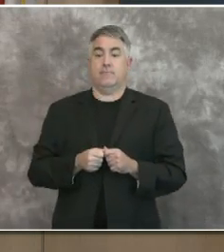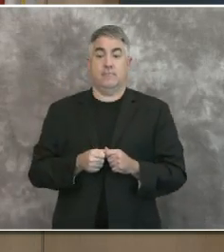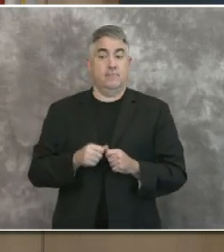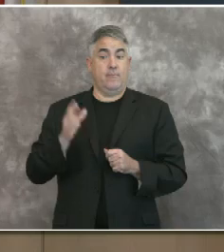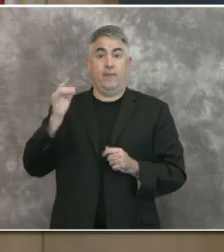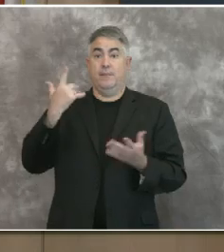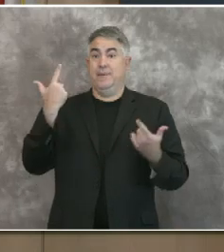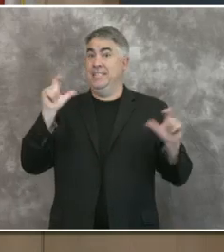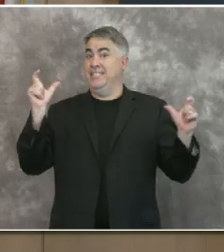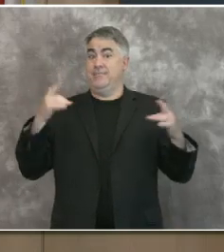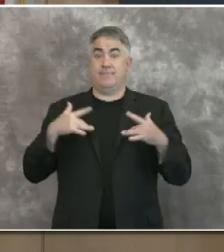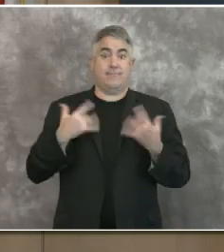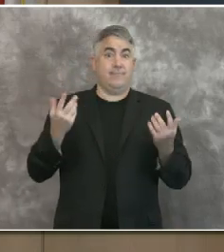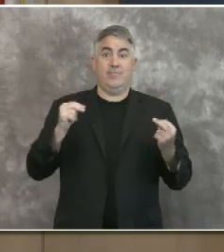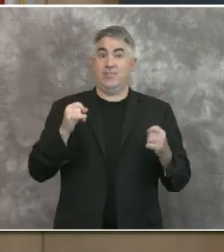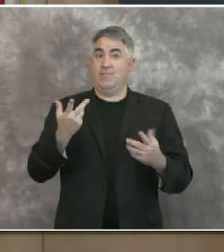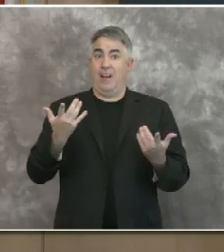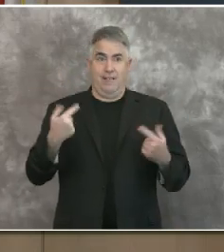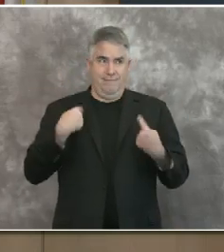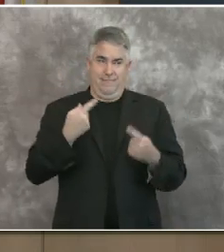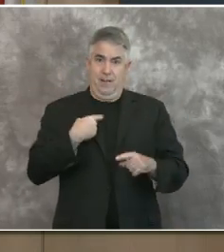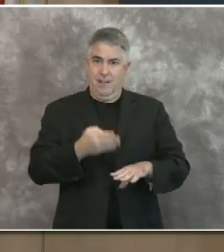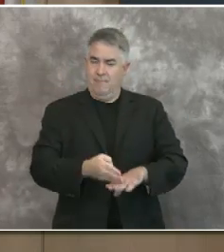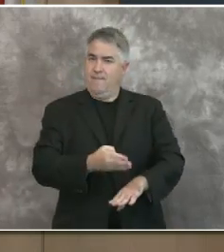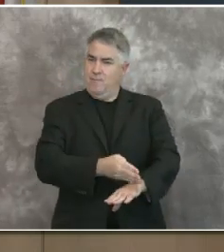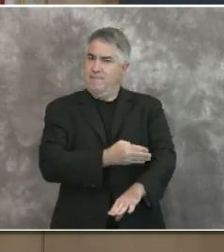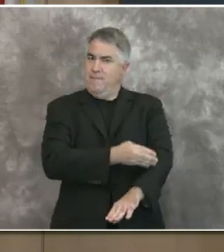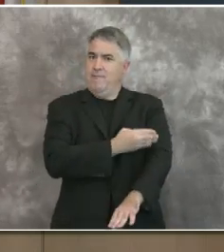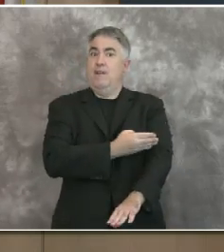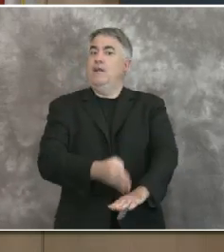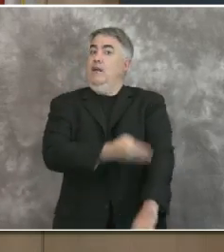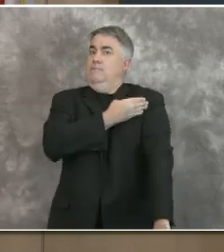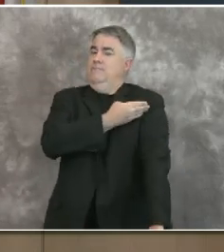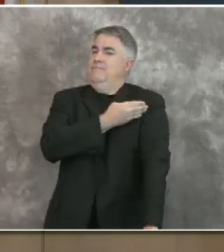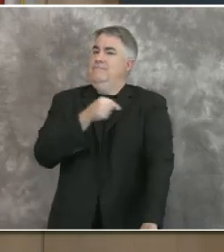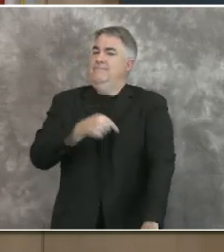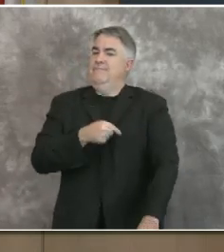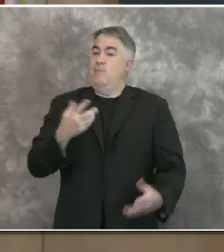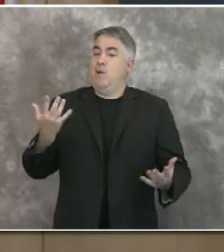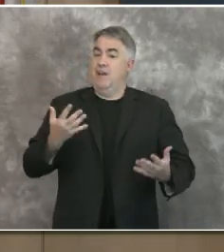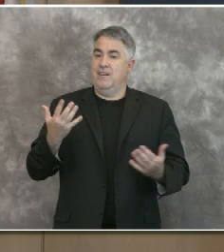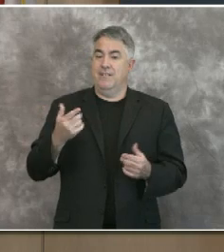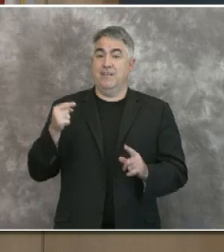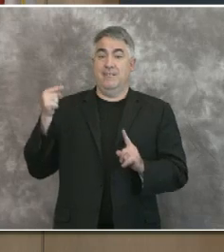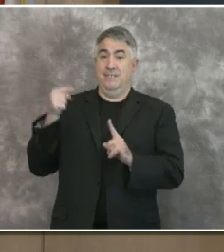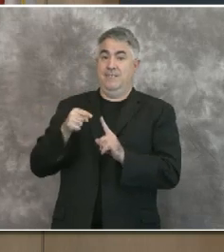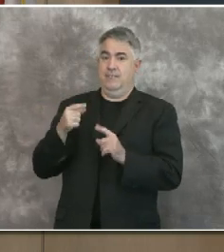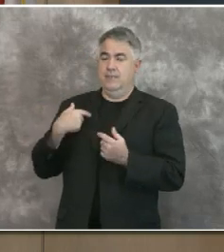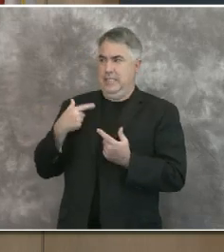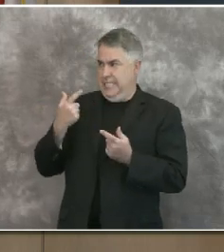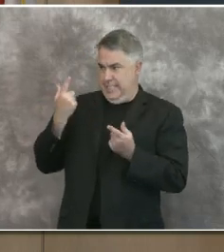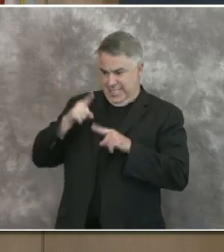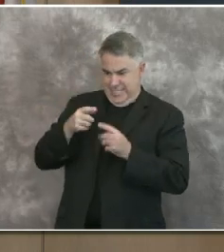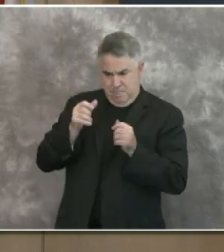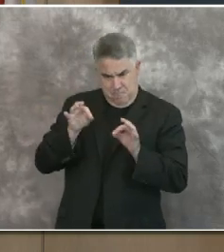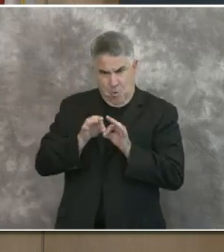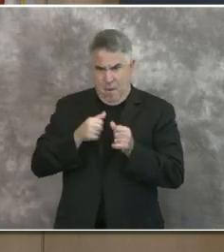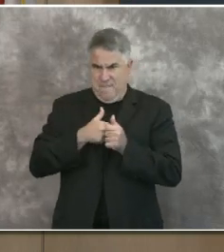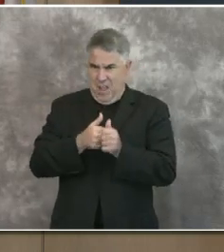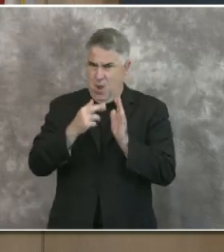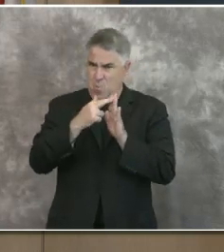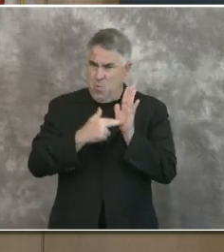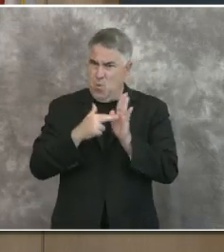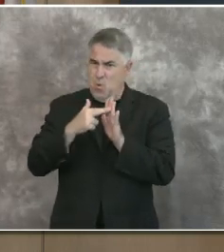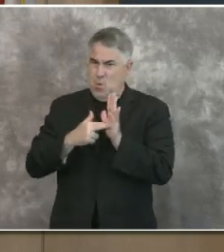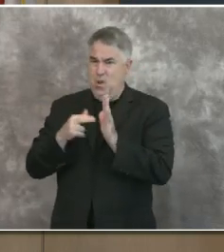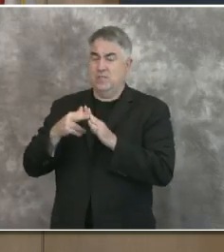biggest leaps I think that we've seen so far. It certainly modifies on-site dining and in-store retail shopping, and we're going to